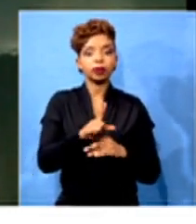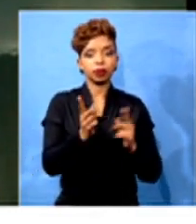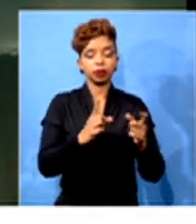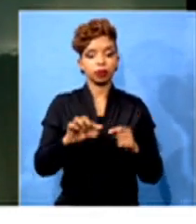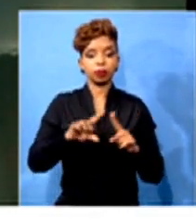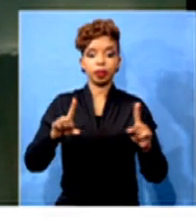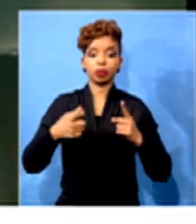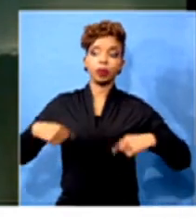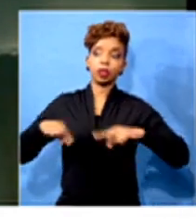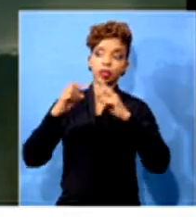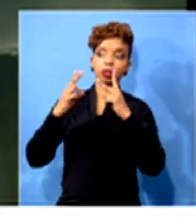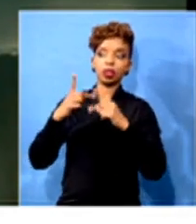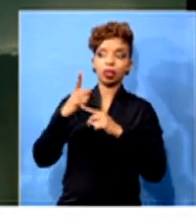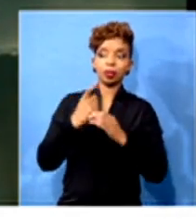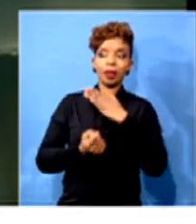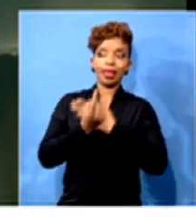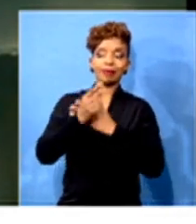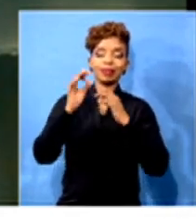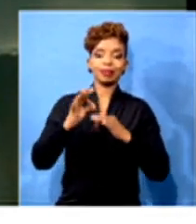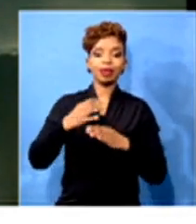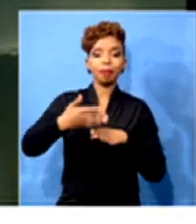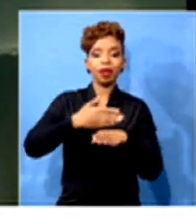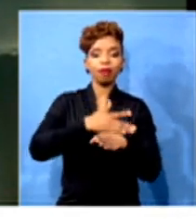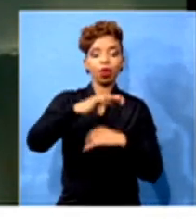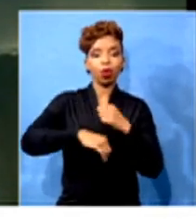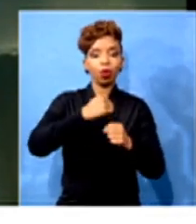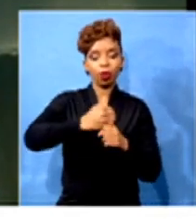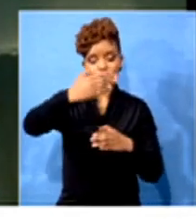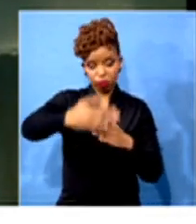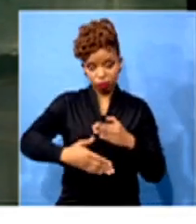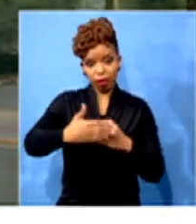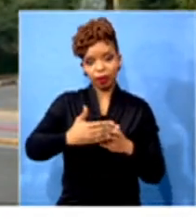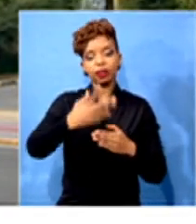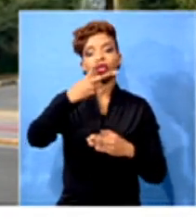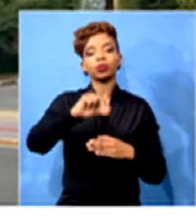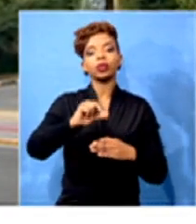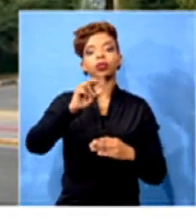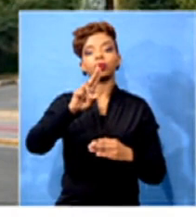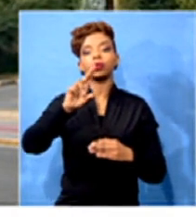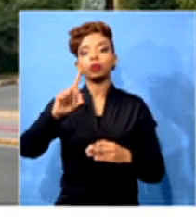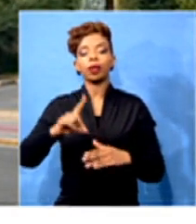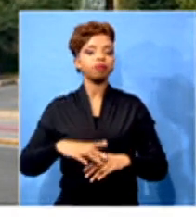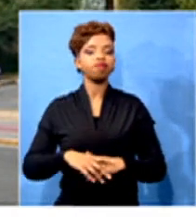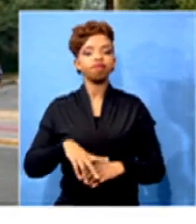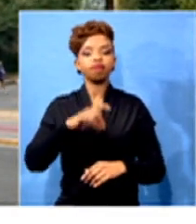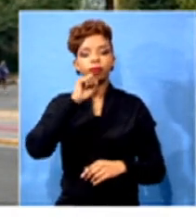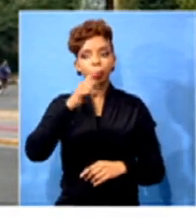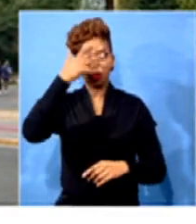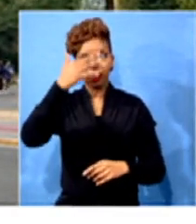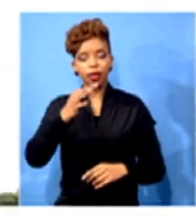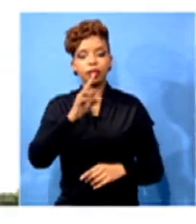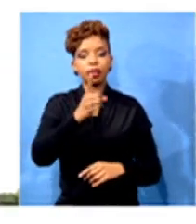of 2021. So that does leave us still with an 18-month window where this capacity is not available to relieve the